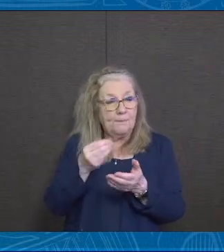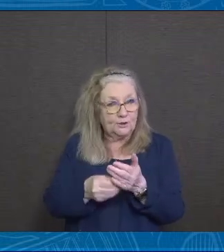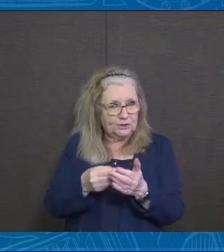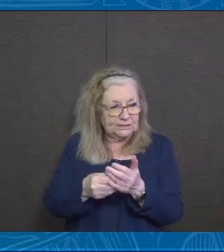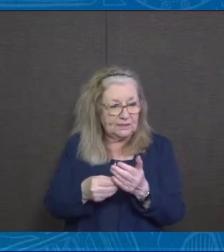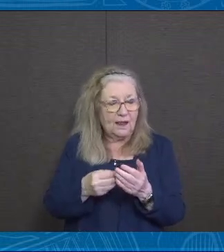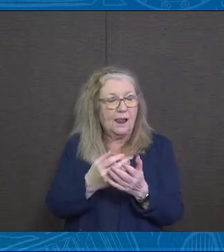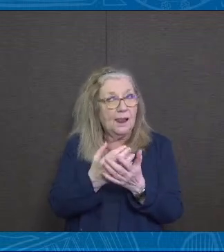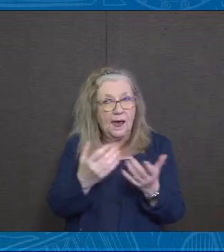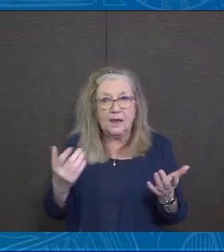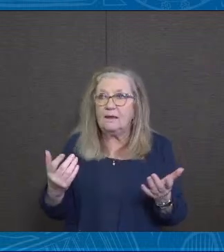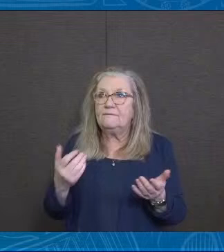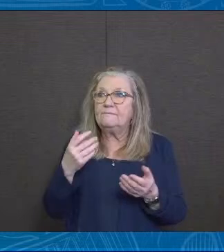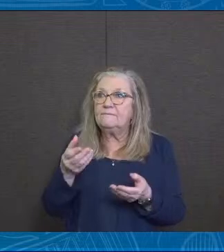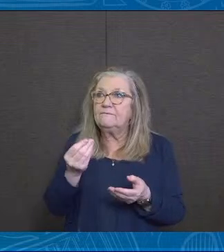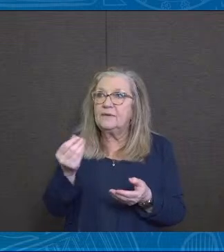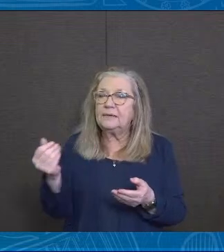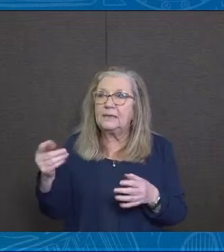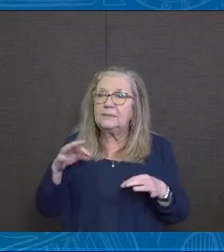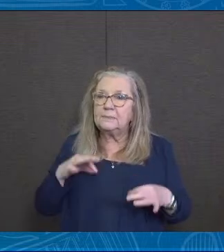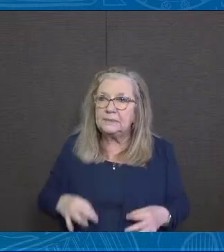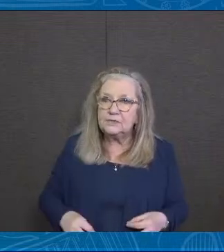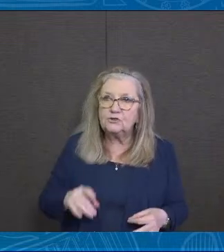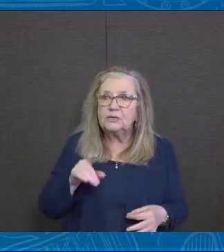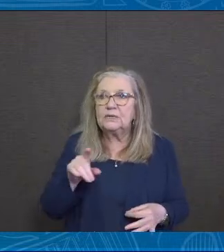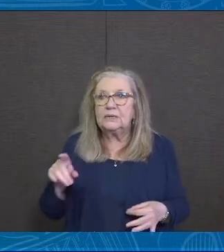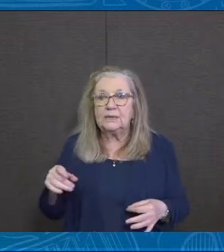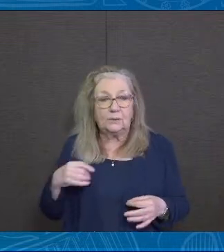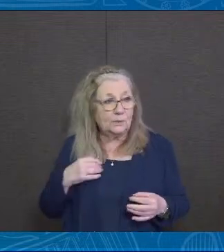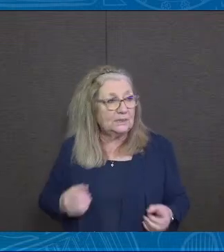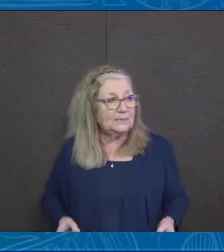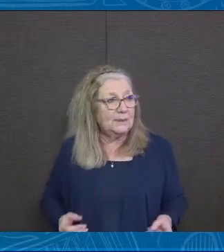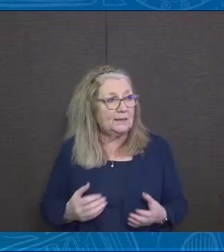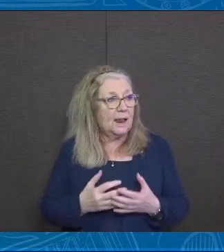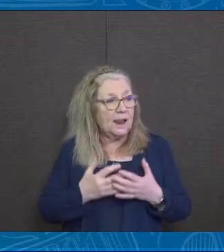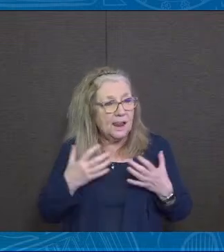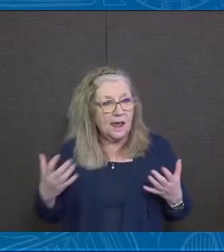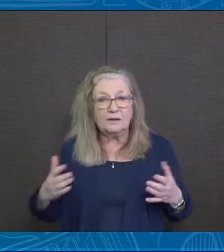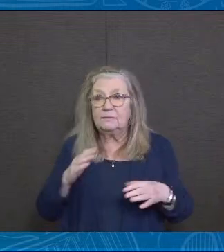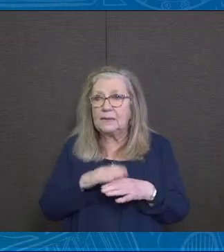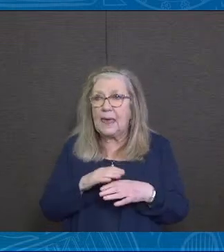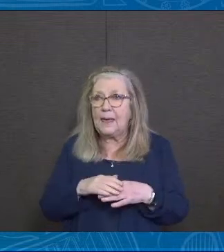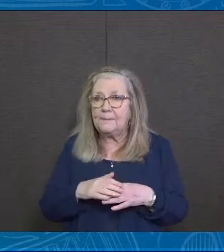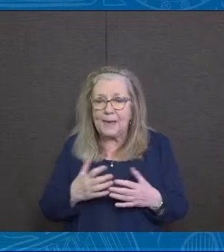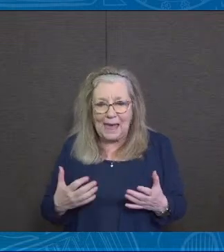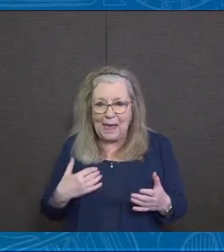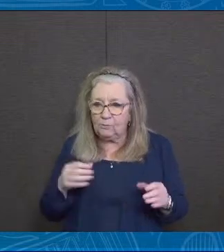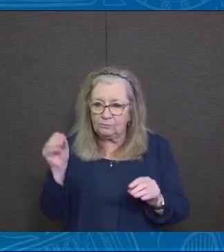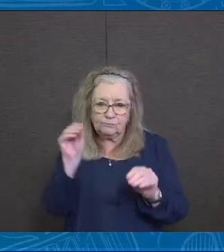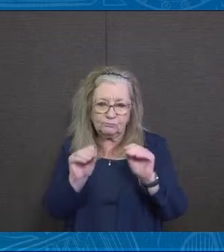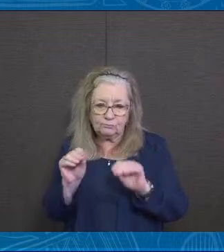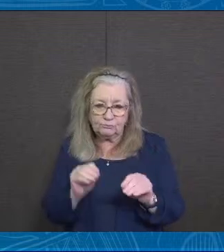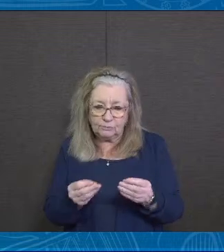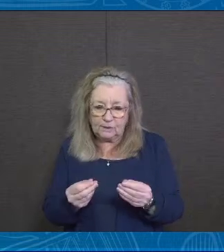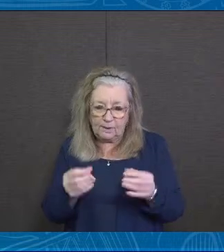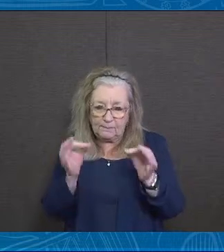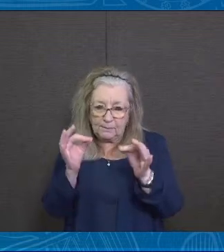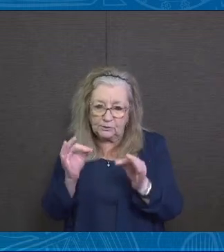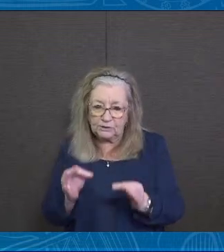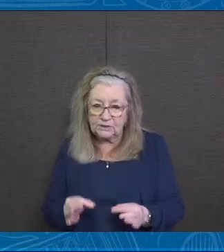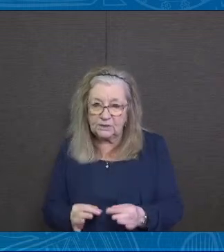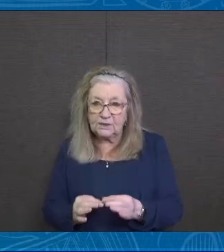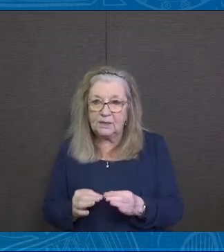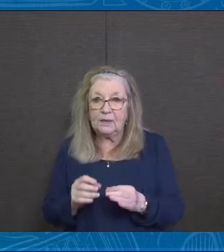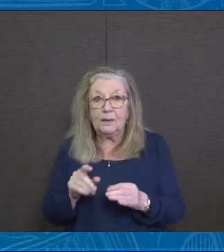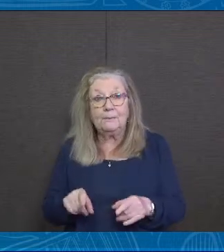financial ministries do and really spend a lot of time on investing in creating the budget allocations. But a more important part is the